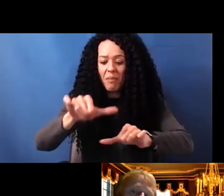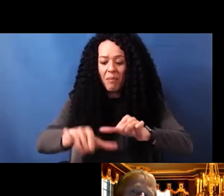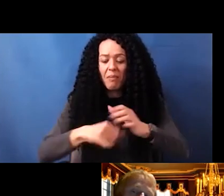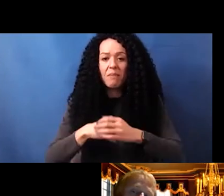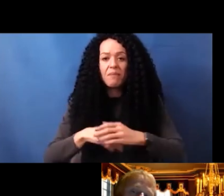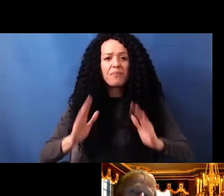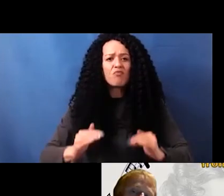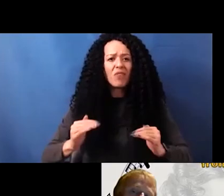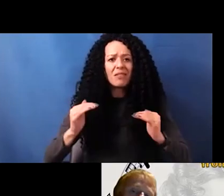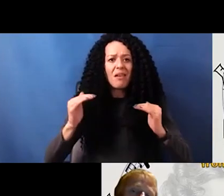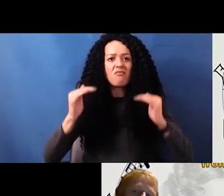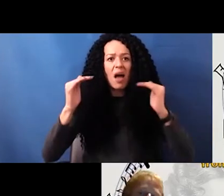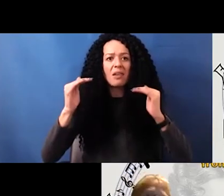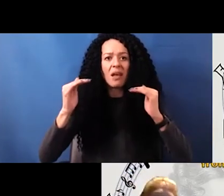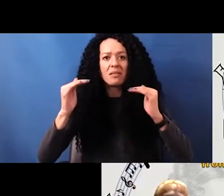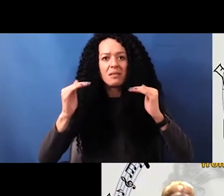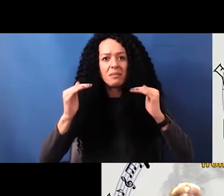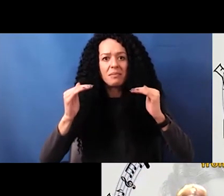Raising horizons!